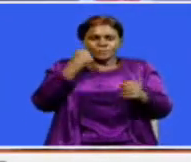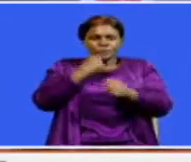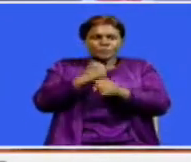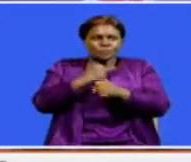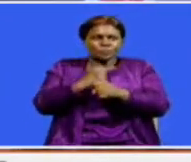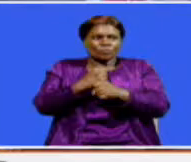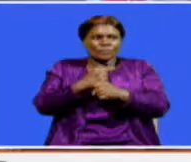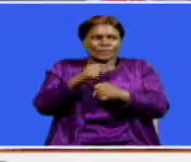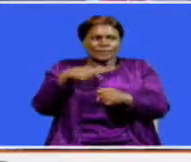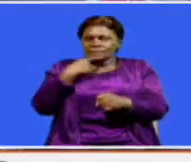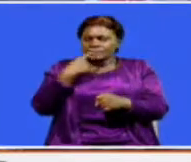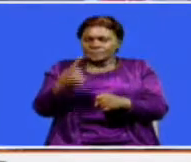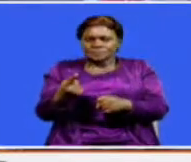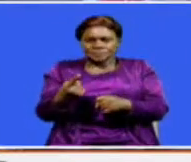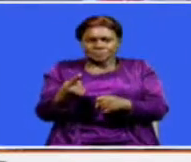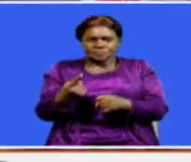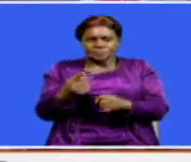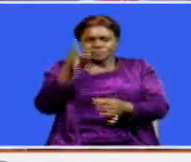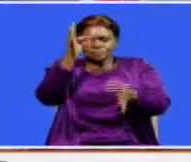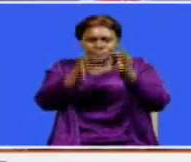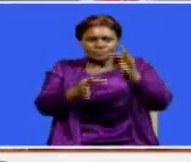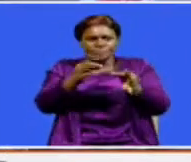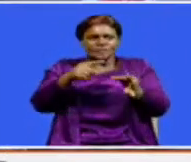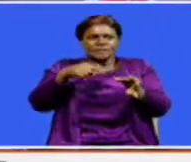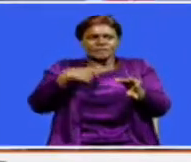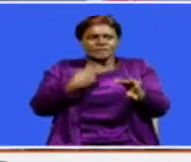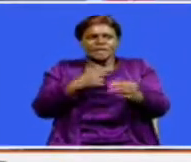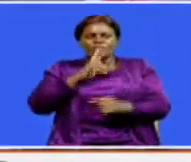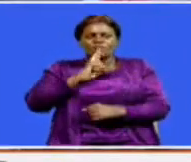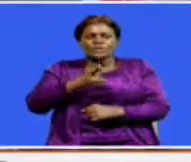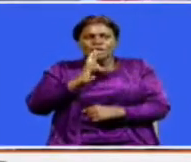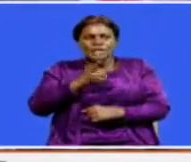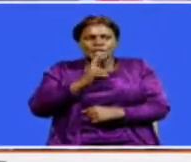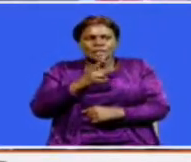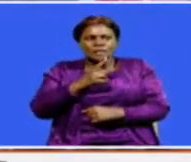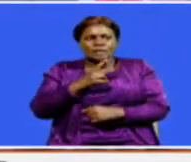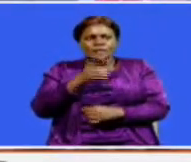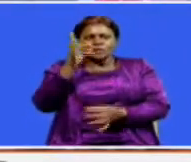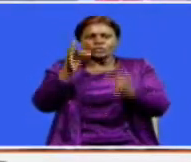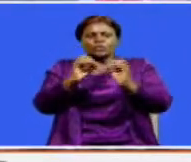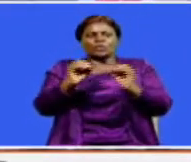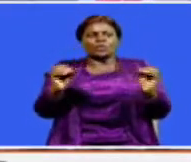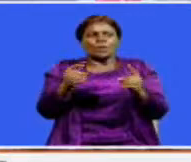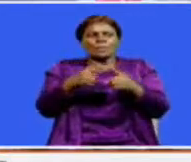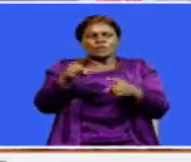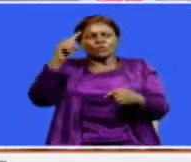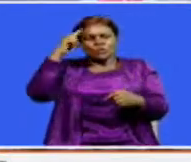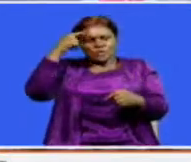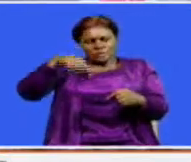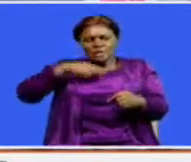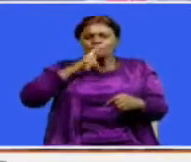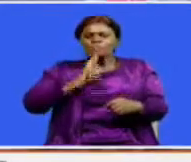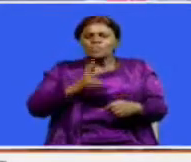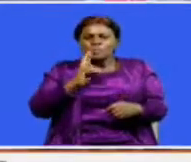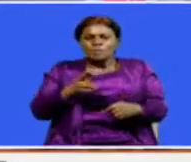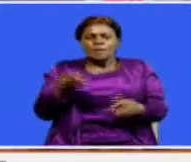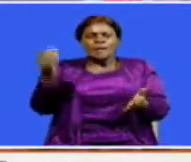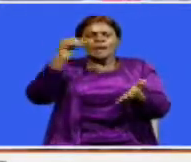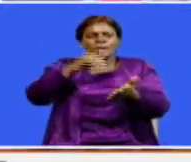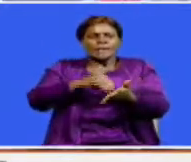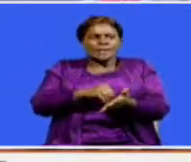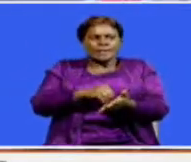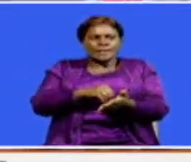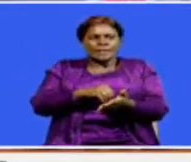is we are coming out and telling the presiding judge we are not a threat to the judiciary. But again, if she feels we are a threat to her, again,